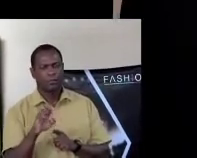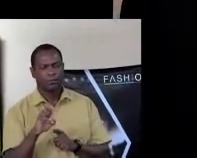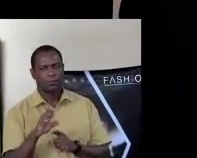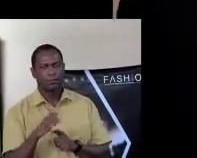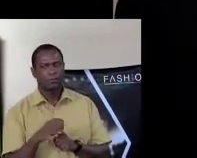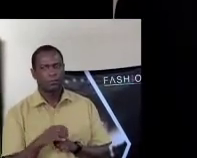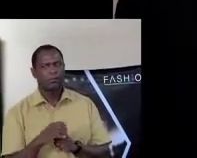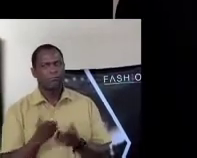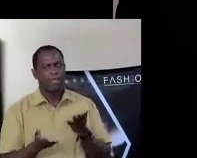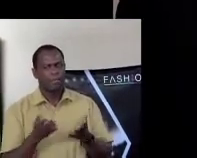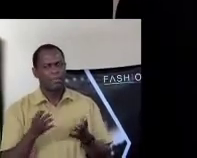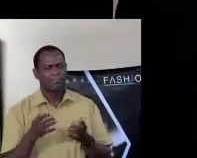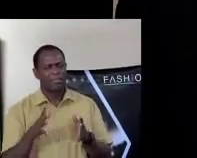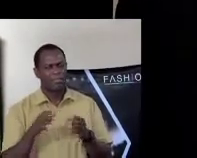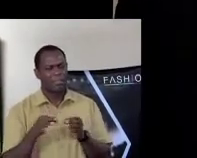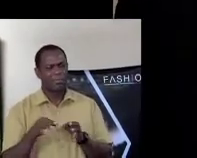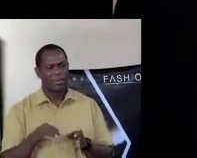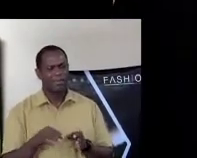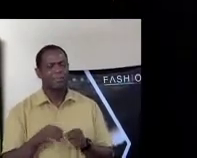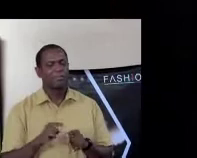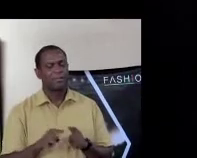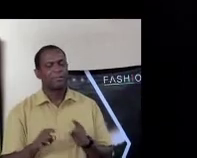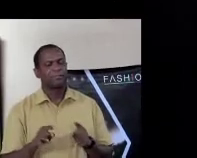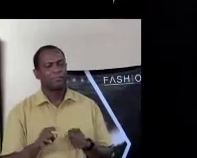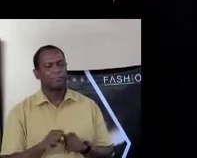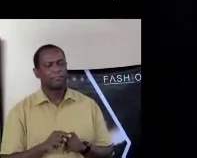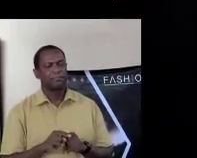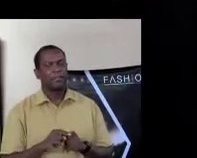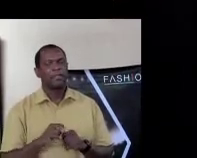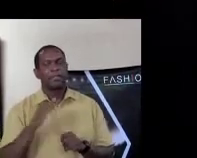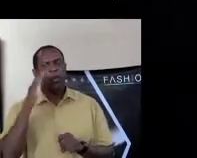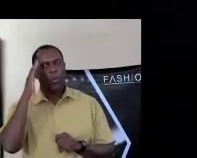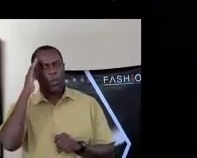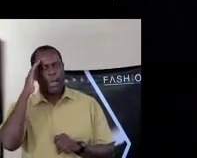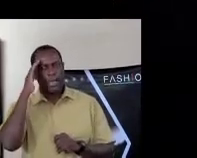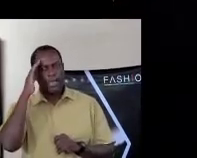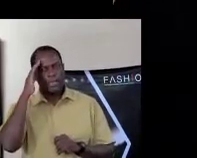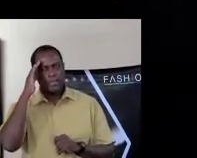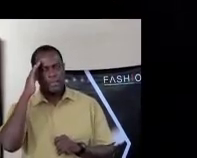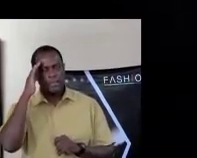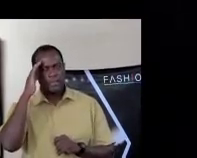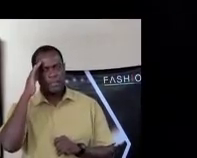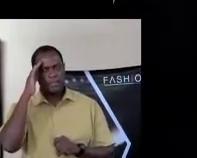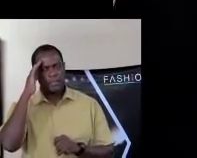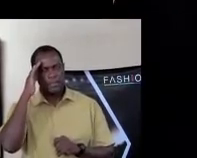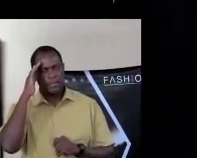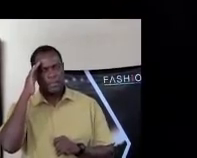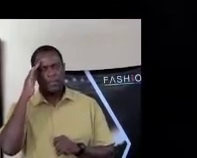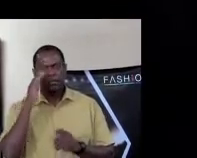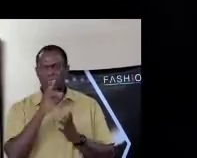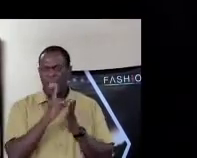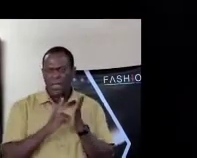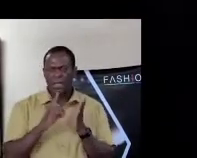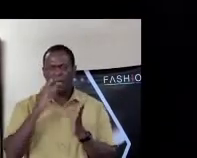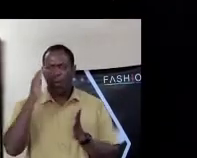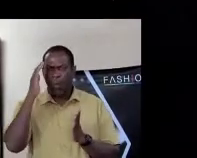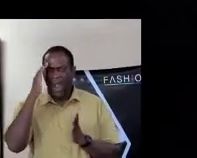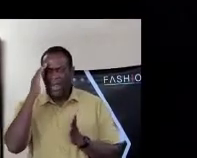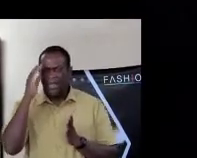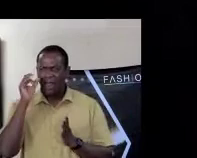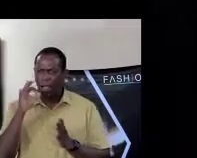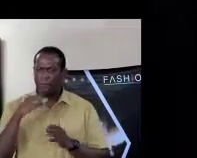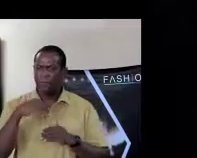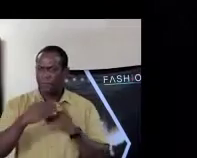she may have already explained it, which is the awareness for as designers to realize that the